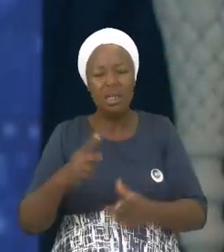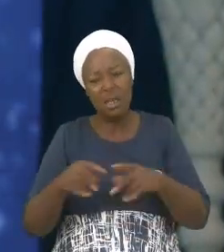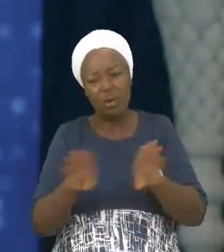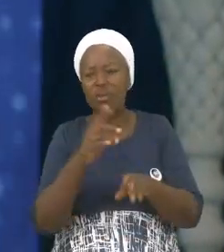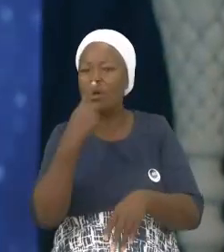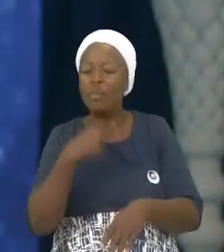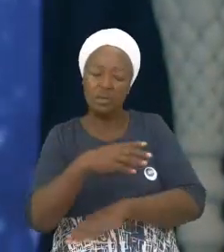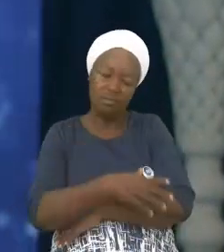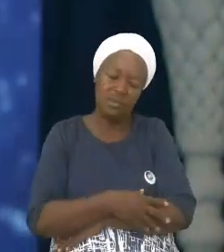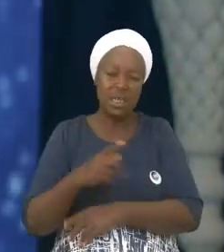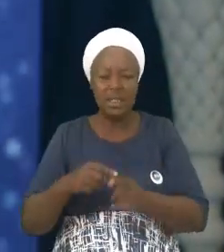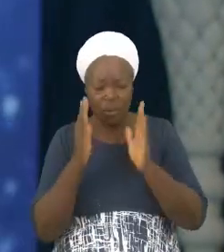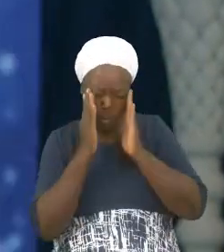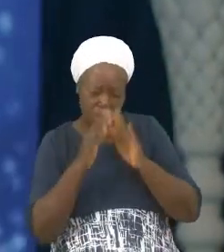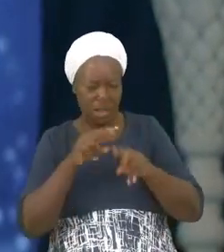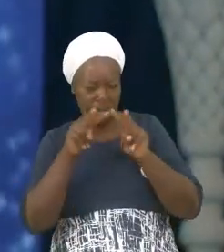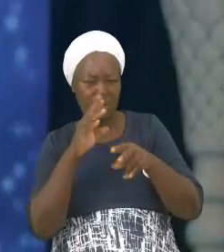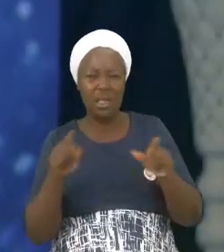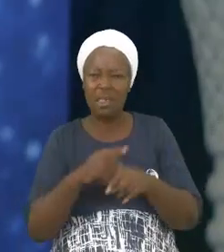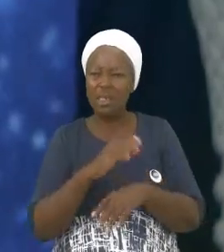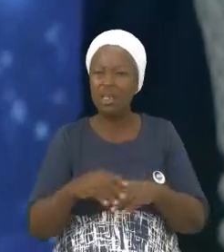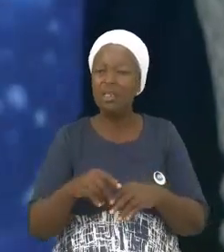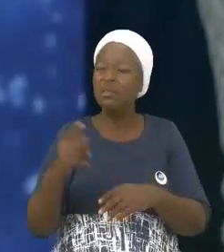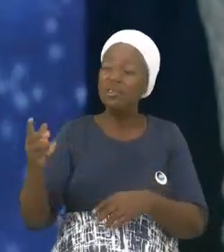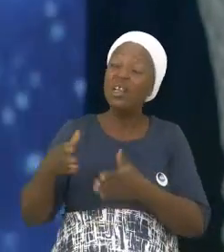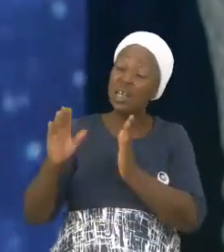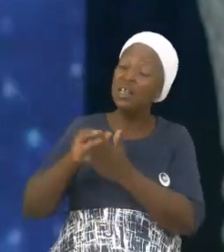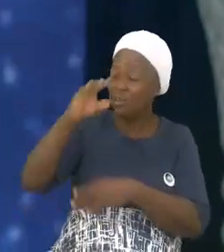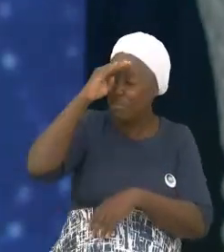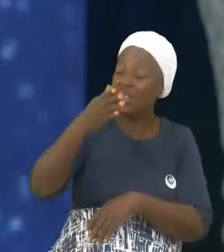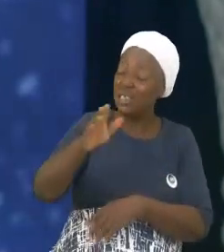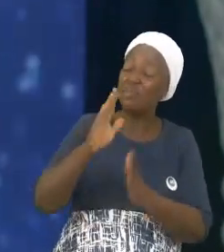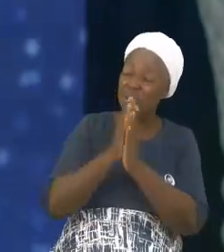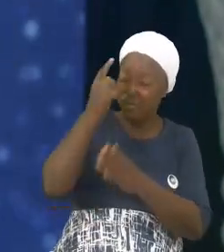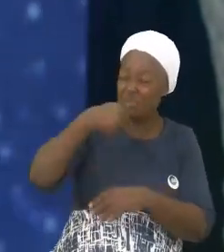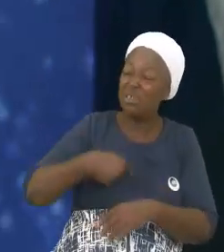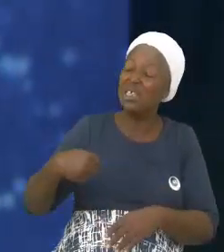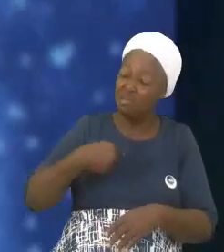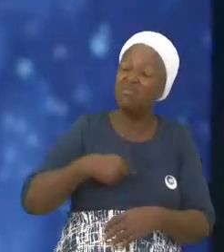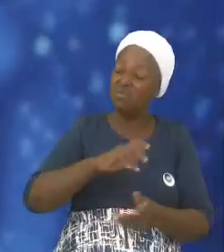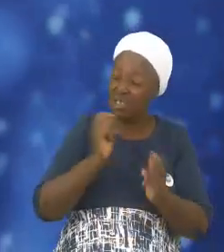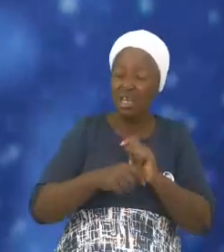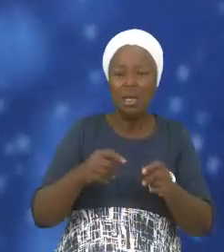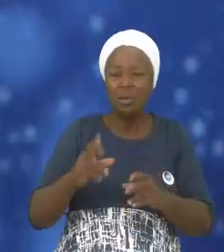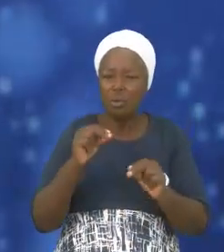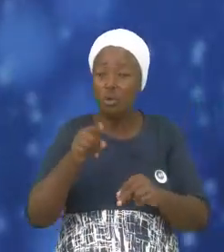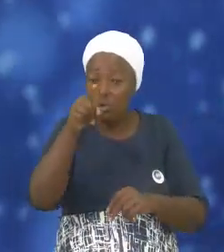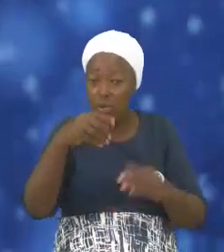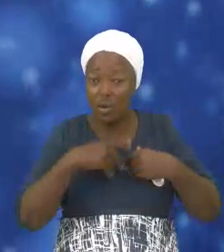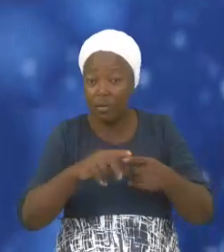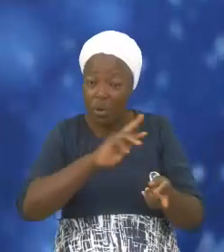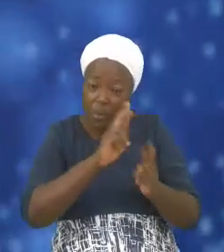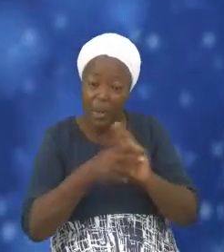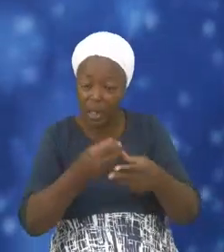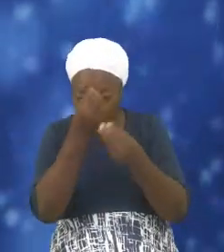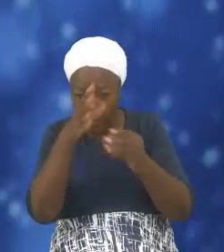mouth and close your eyes and say, okay, let the man over there pray. No, you have to repent and you have to obey the word of the Lord.